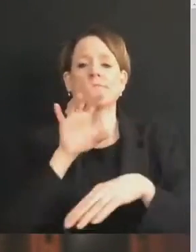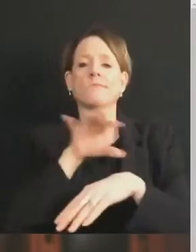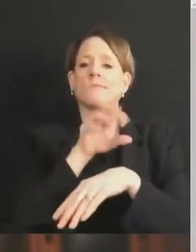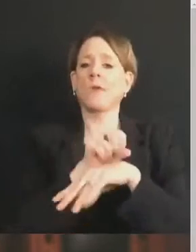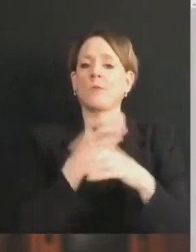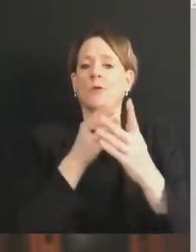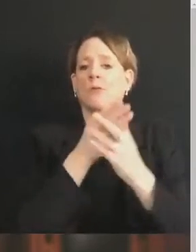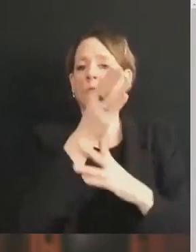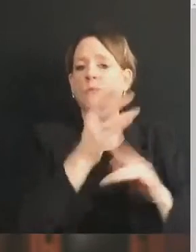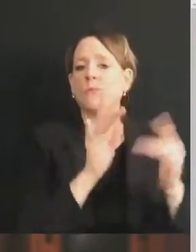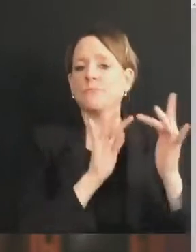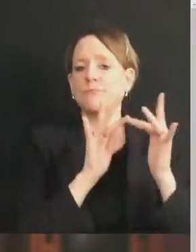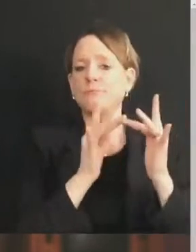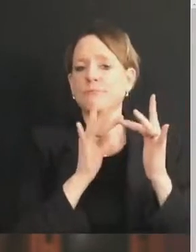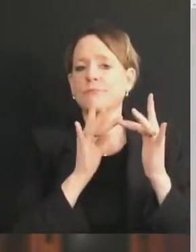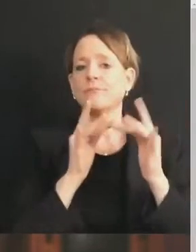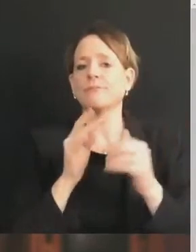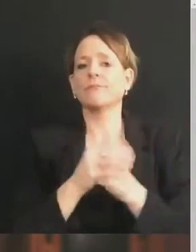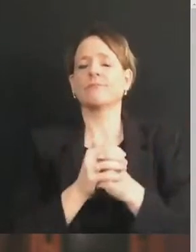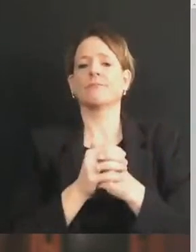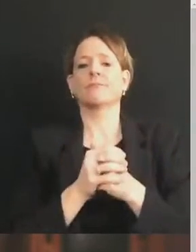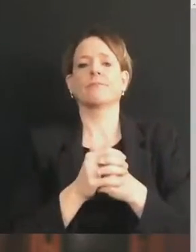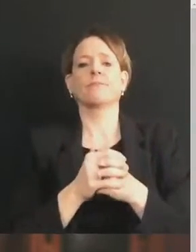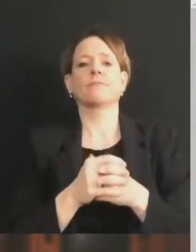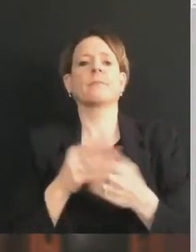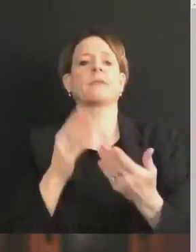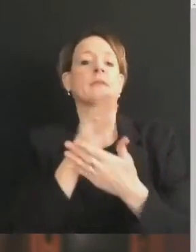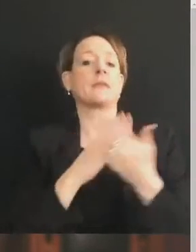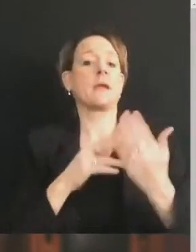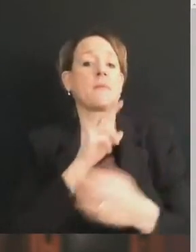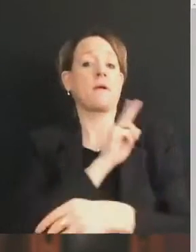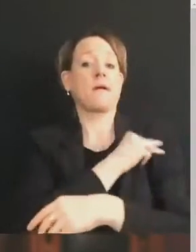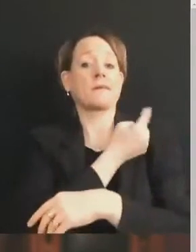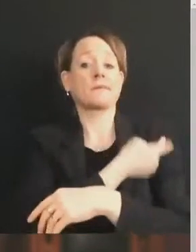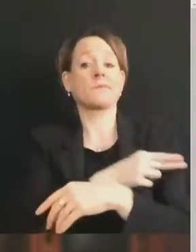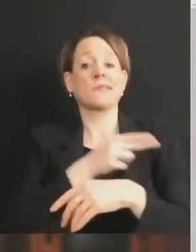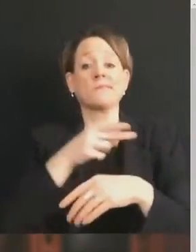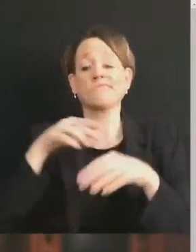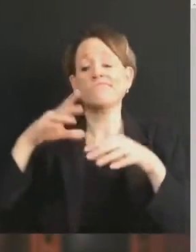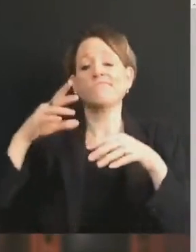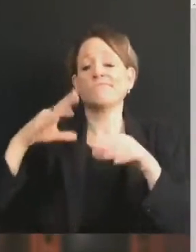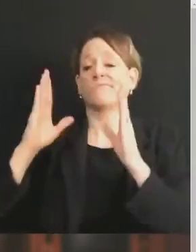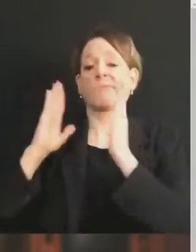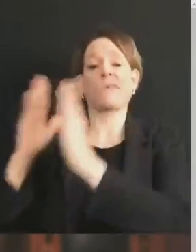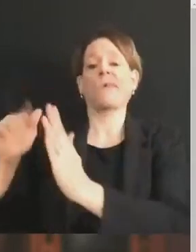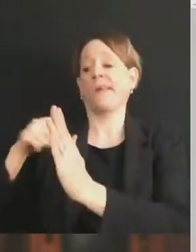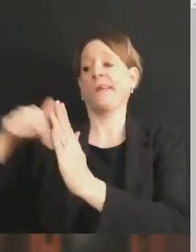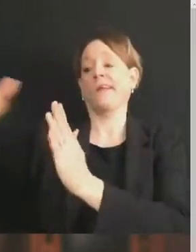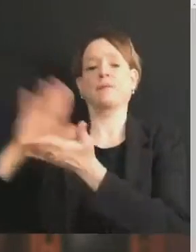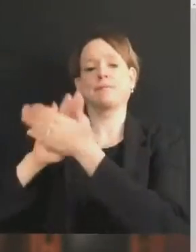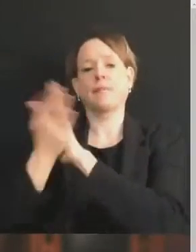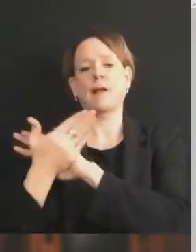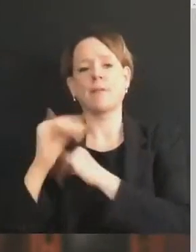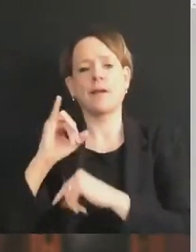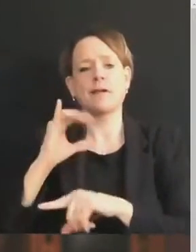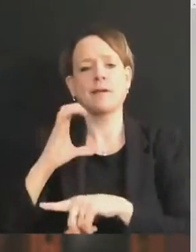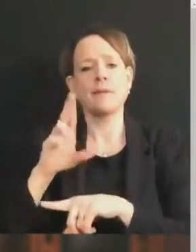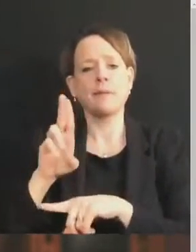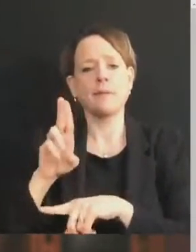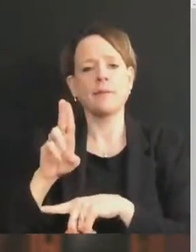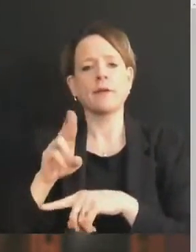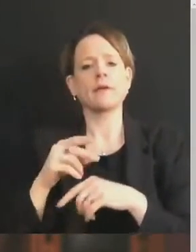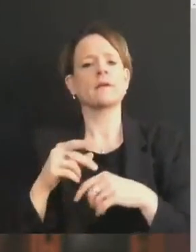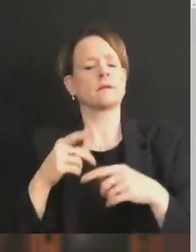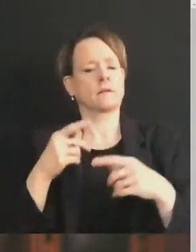Maybe it was a clinic setting. Now it can serve as a higher level of care setting. They're managing their